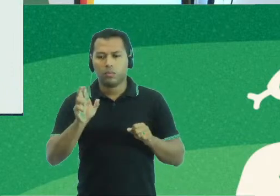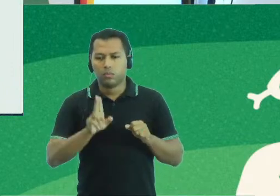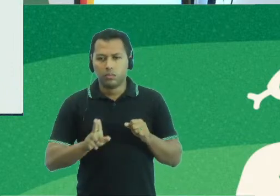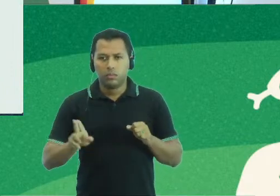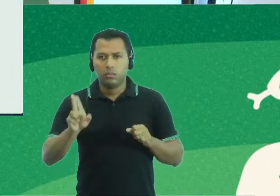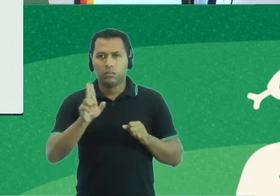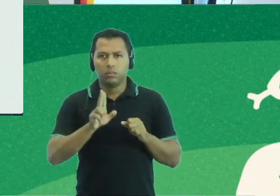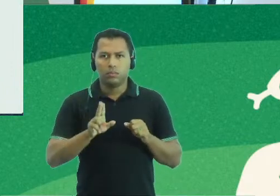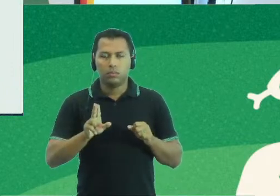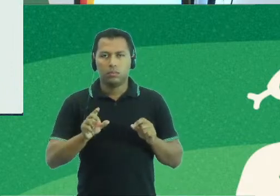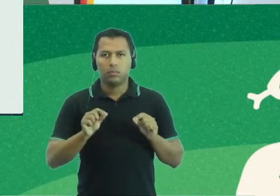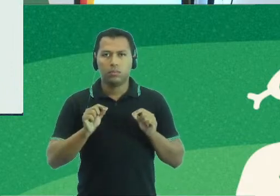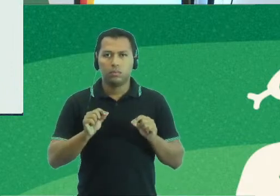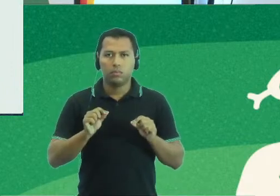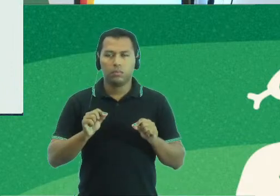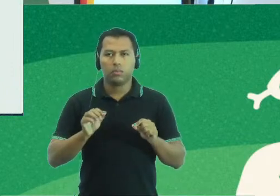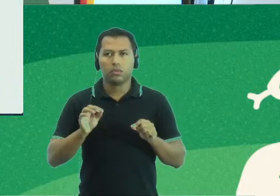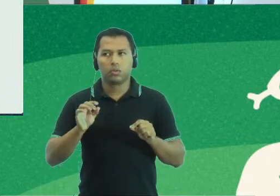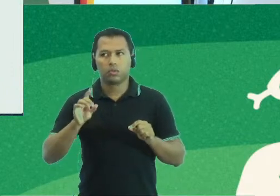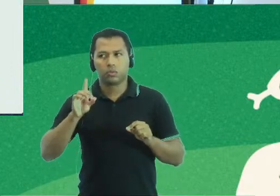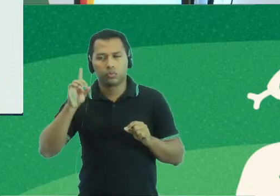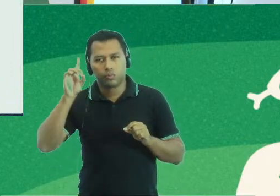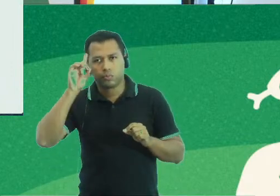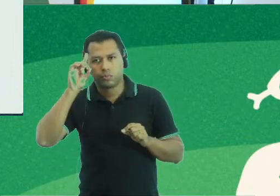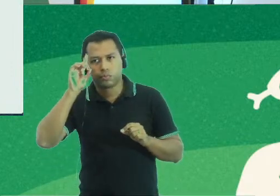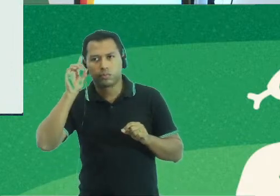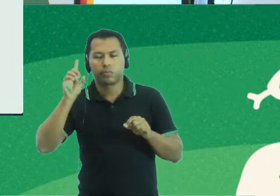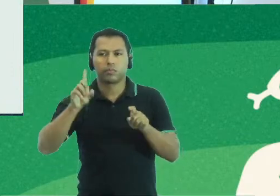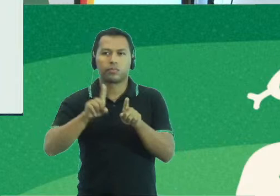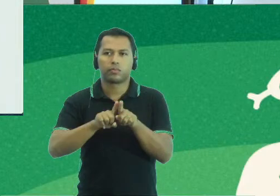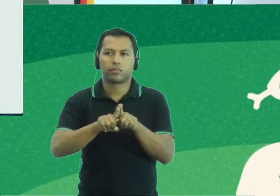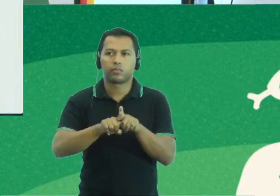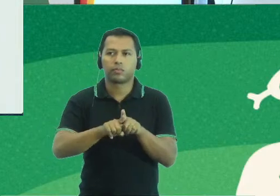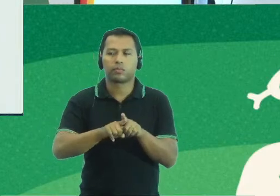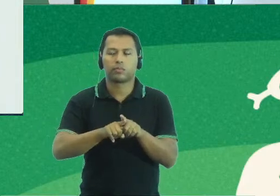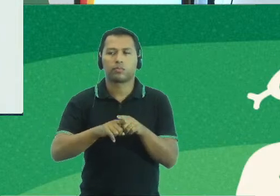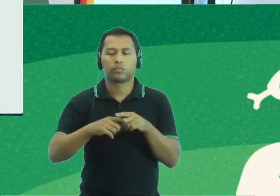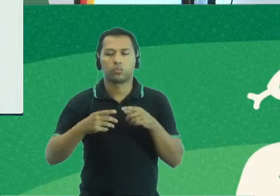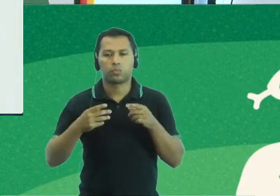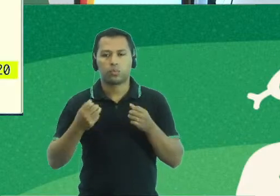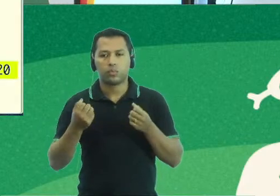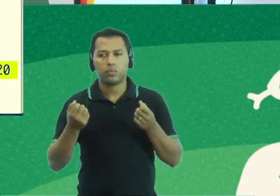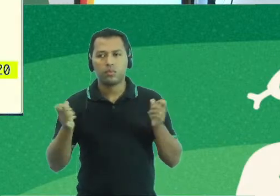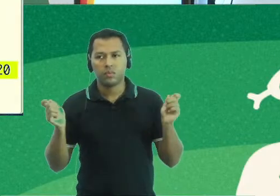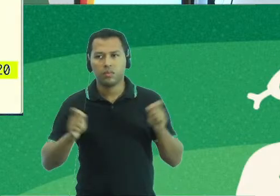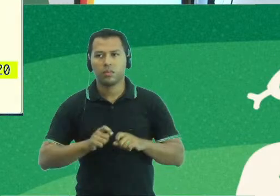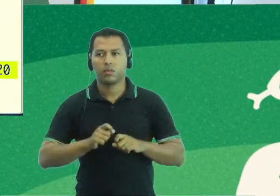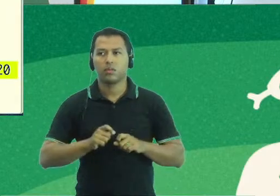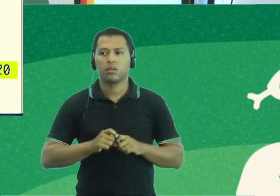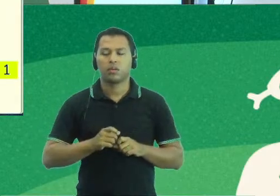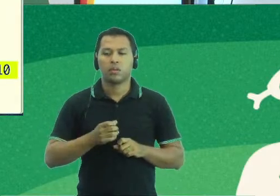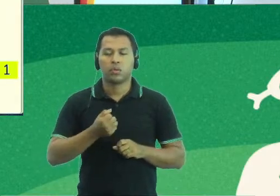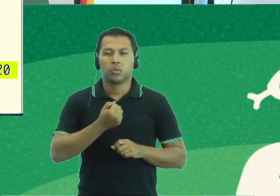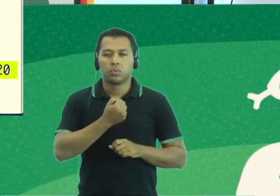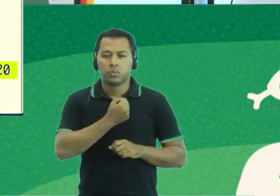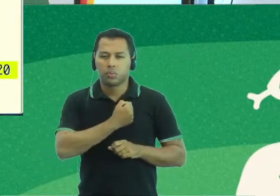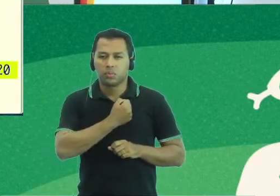the arguments to those functions, and it will just do it for you. So that's what we're going to do in here. We're gonna use the Redis queue